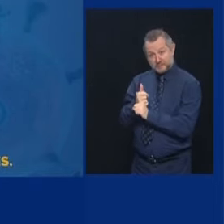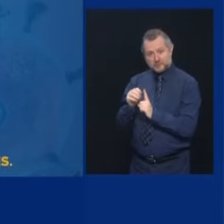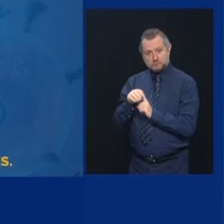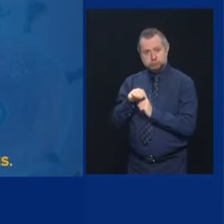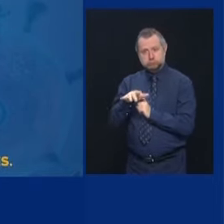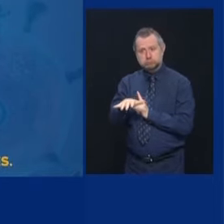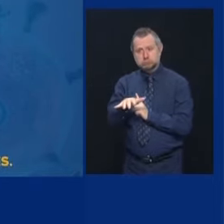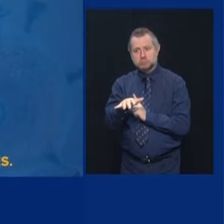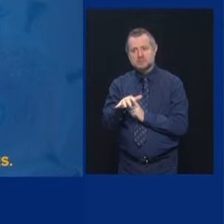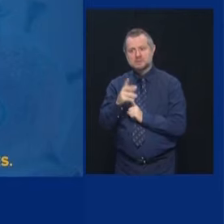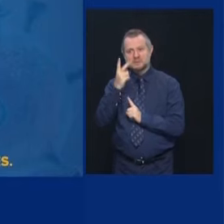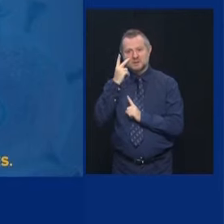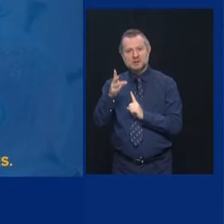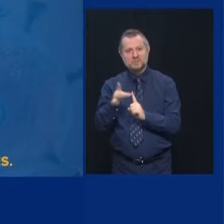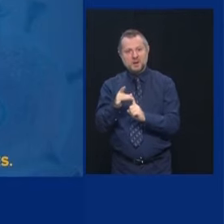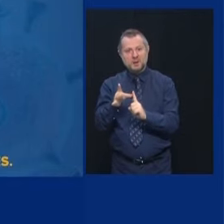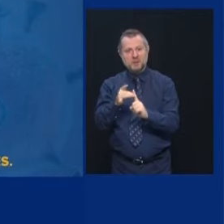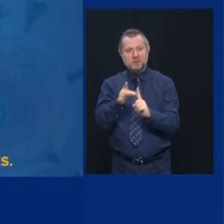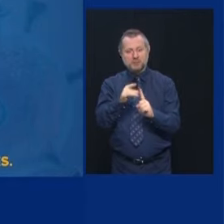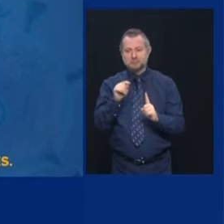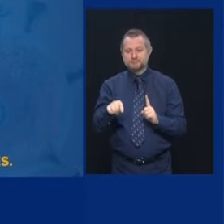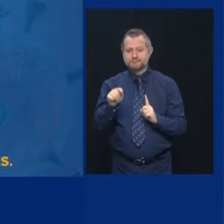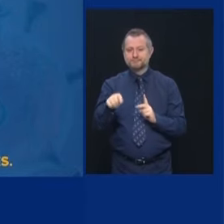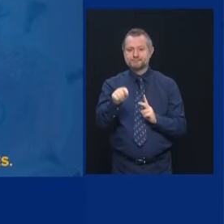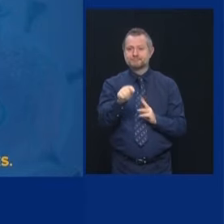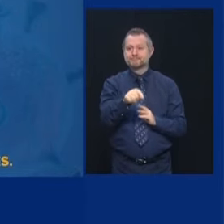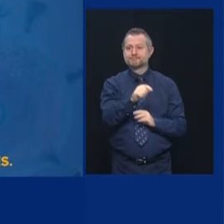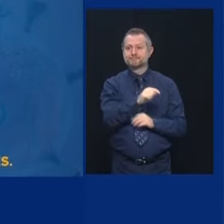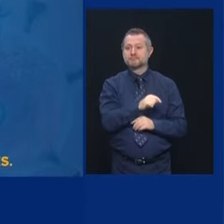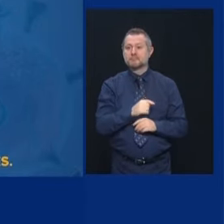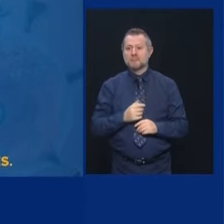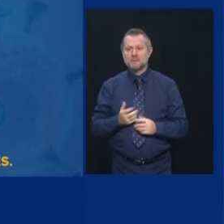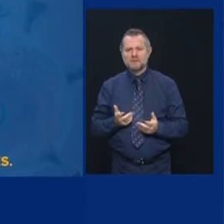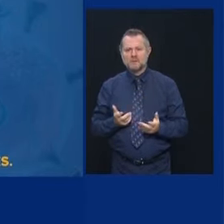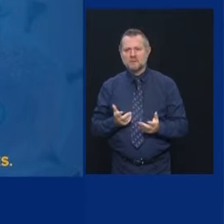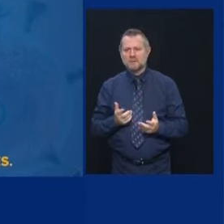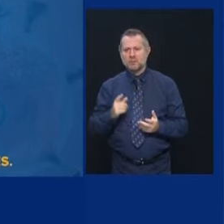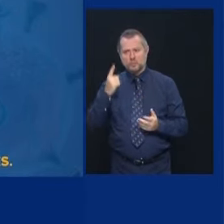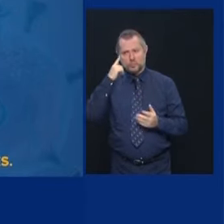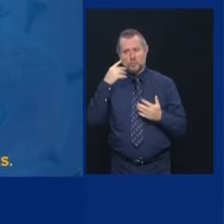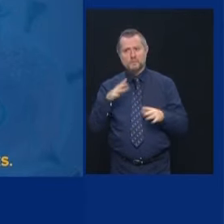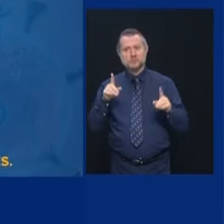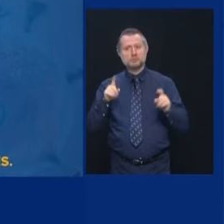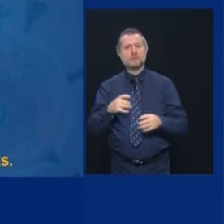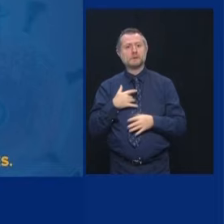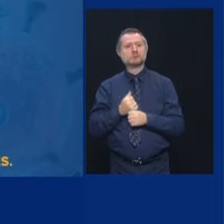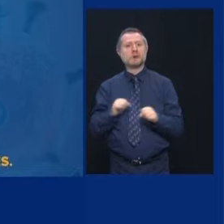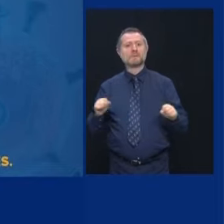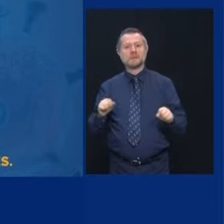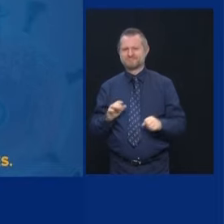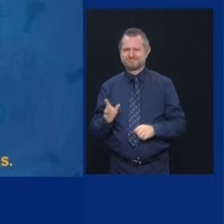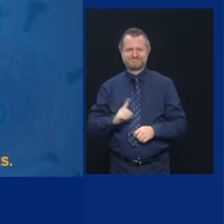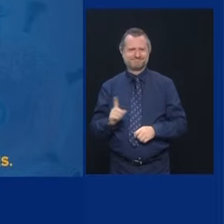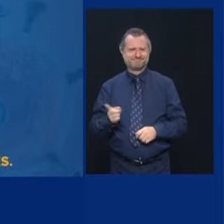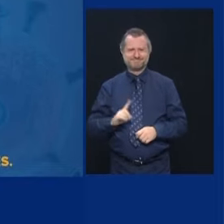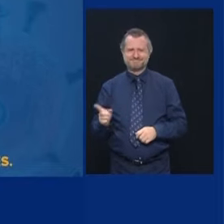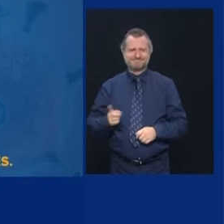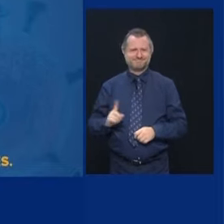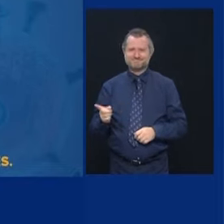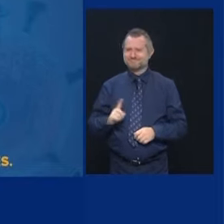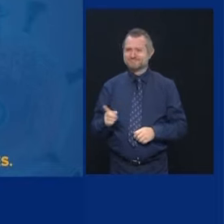a presidential Rose Garden event who were theoretically tested before they came in. How many people could have been